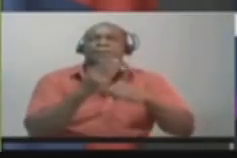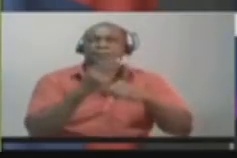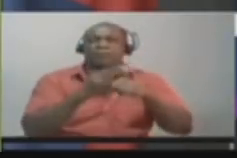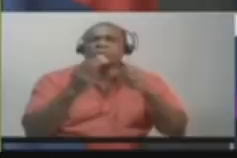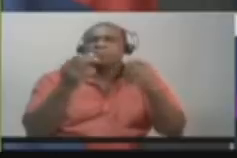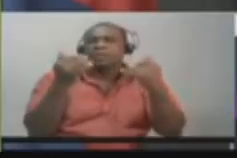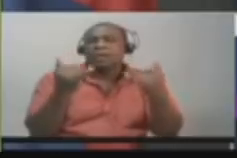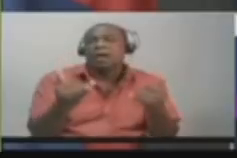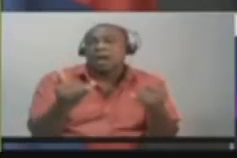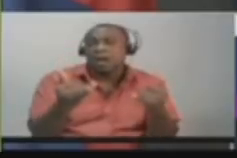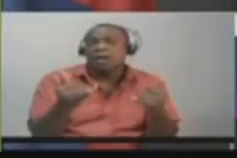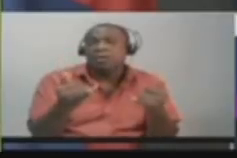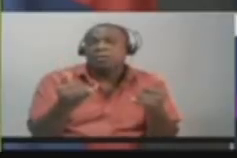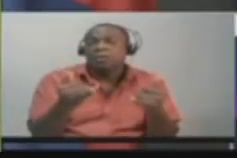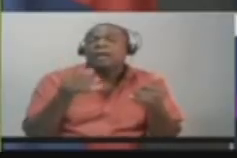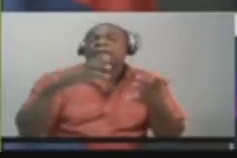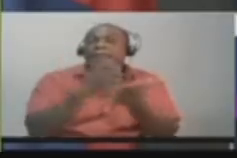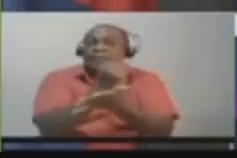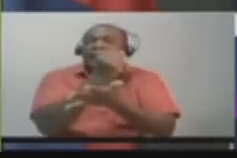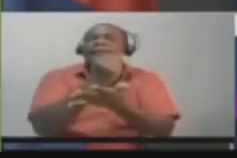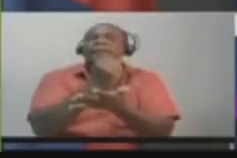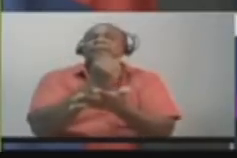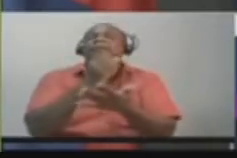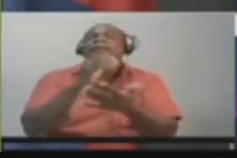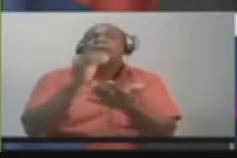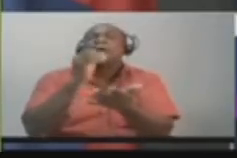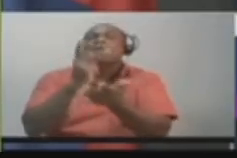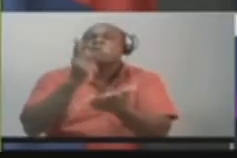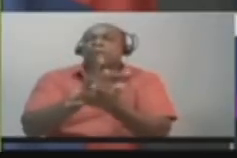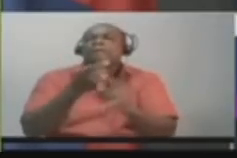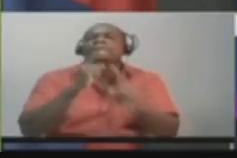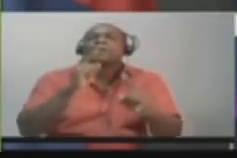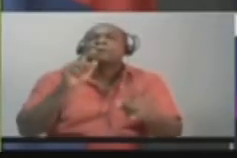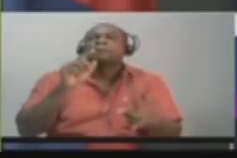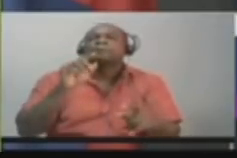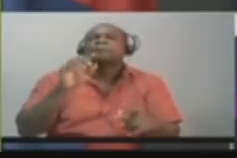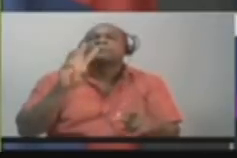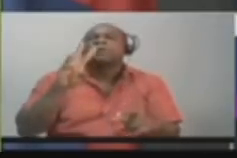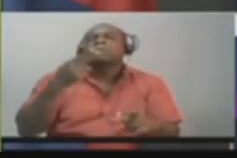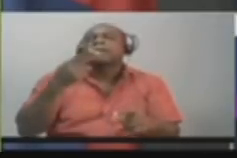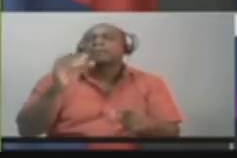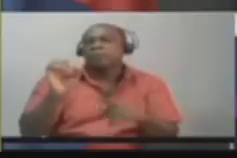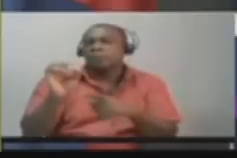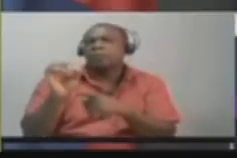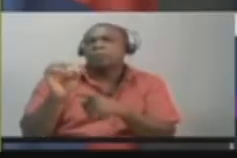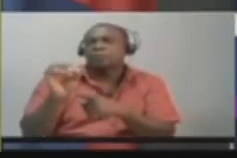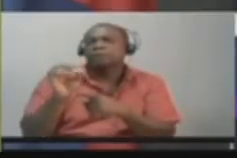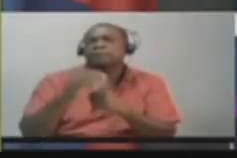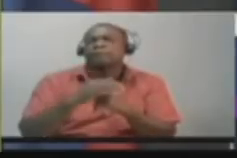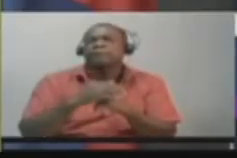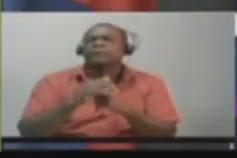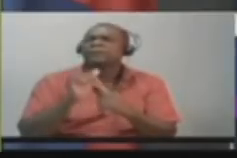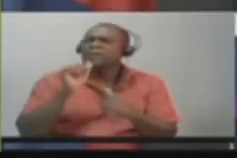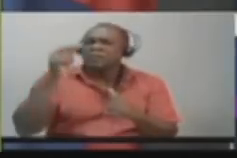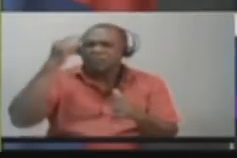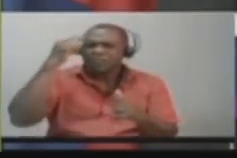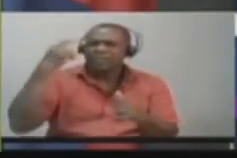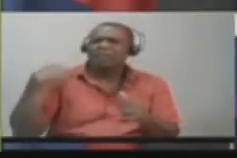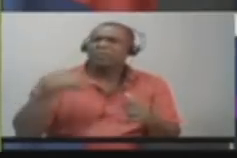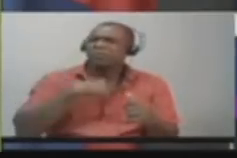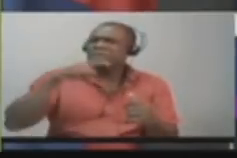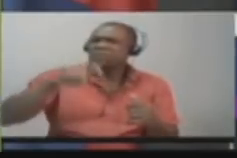and authorization given. So I don't think we should fear the vaccines because they were